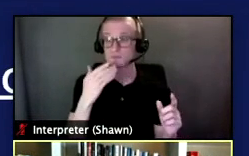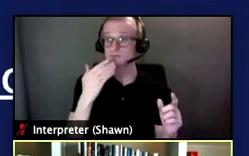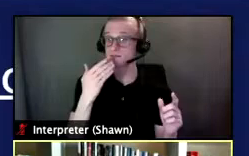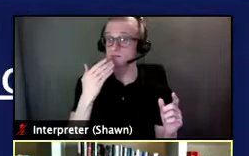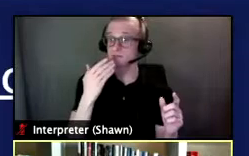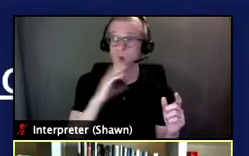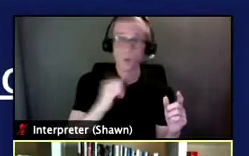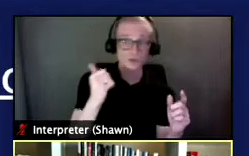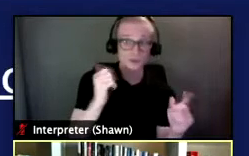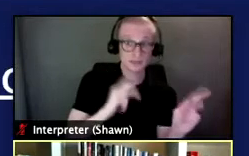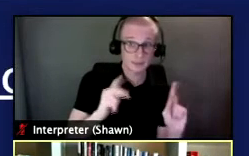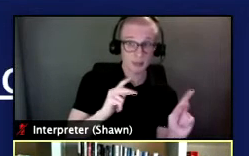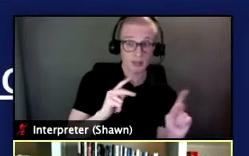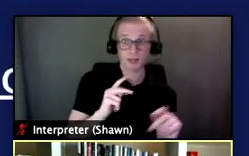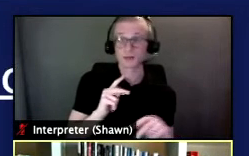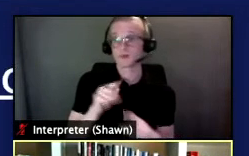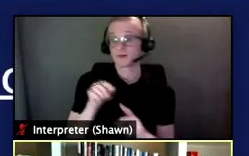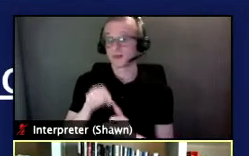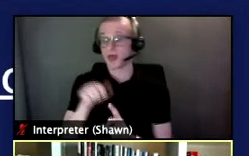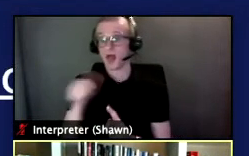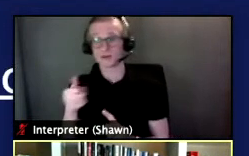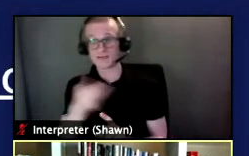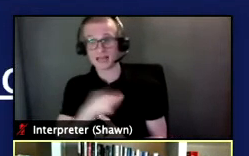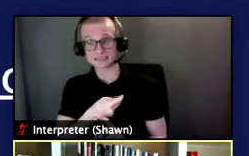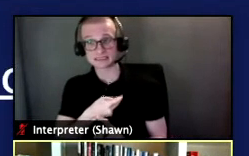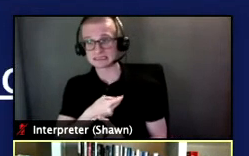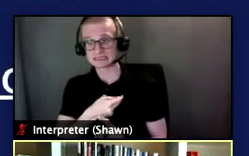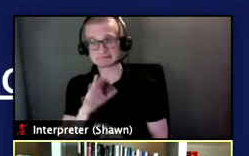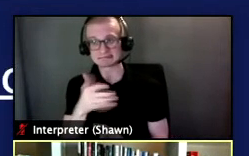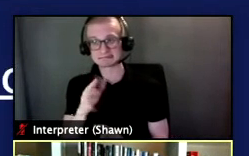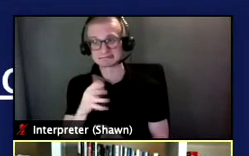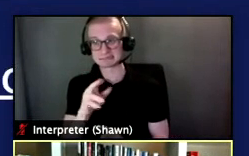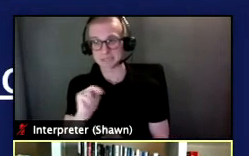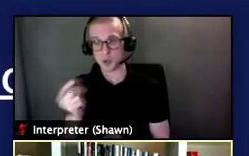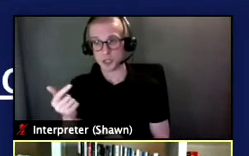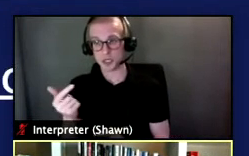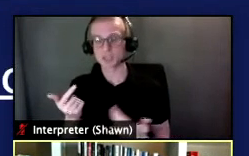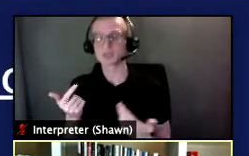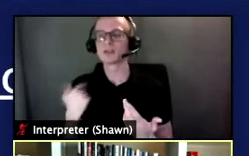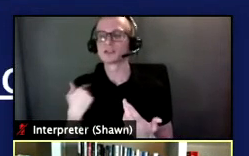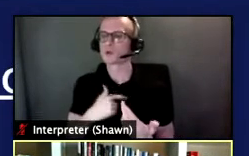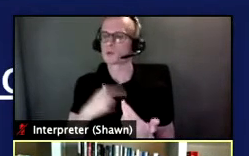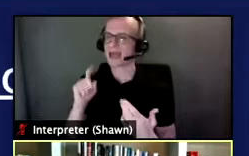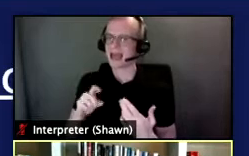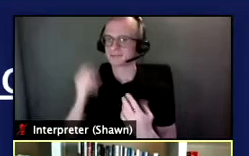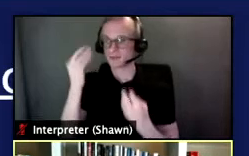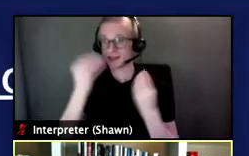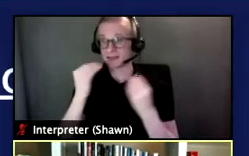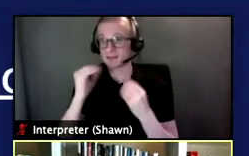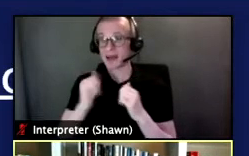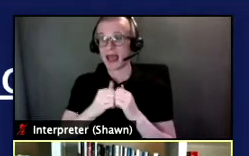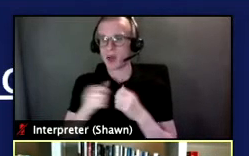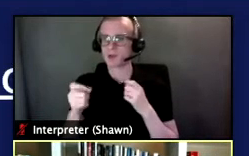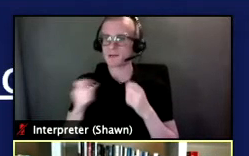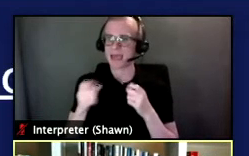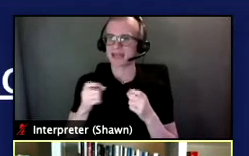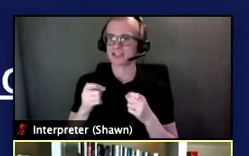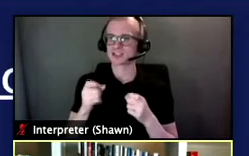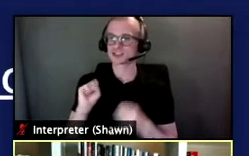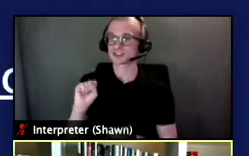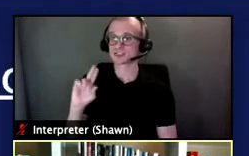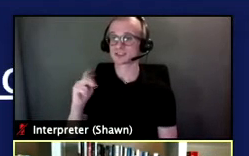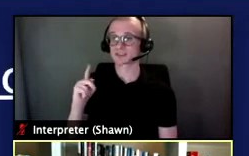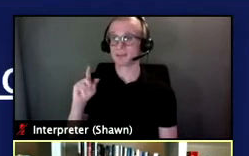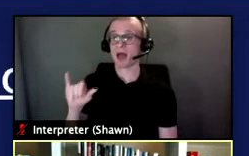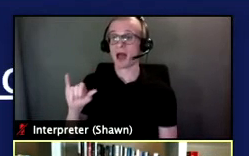other vaccine not so much, and therefore we have to think about how we manage the supply to give the right vaccine to the right